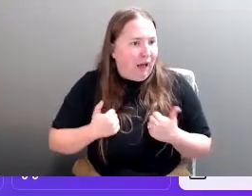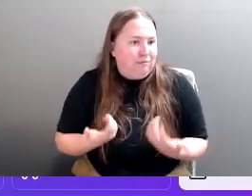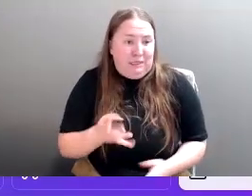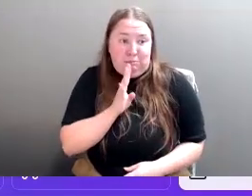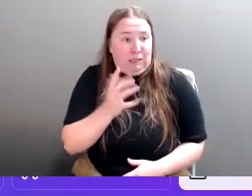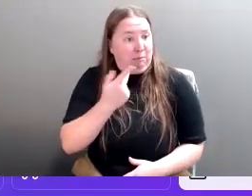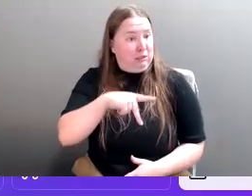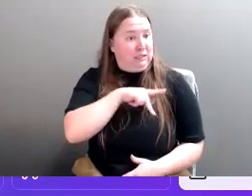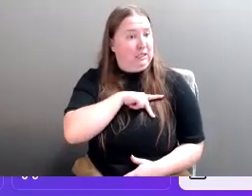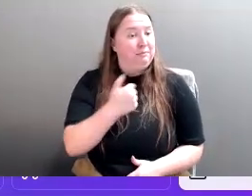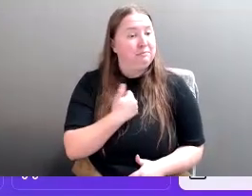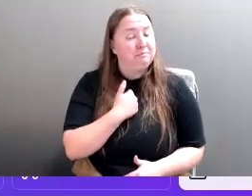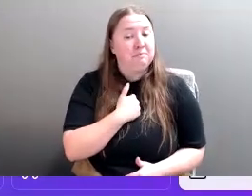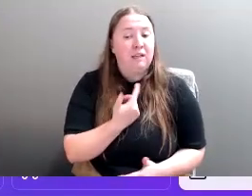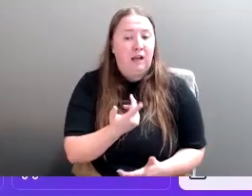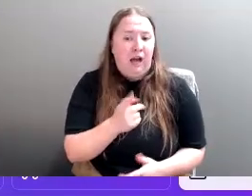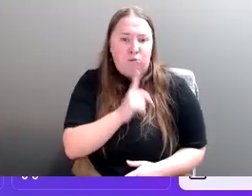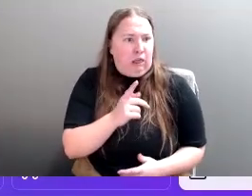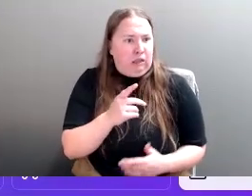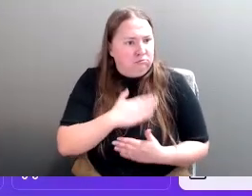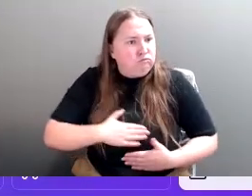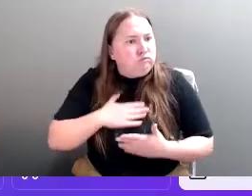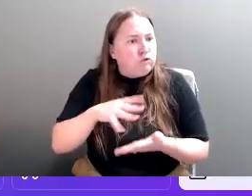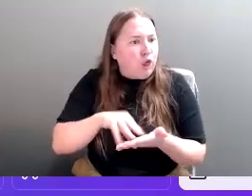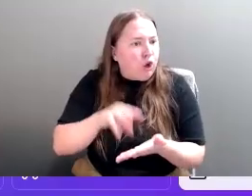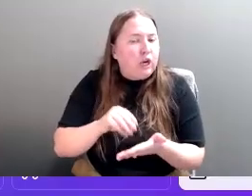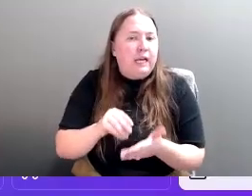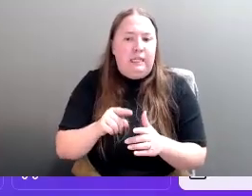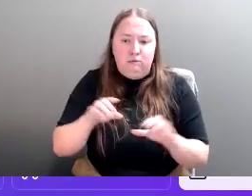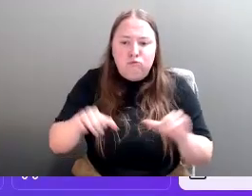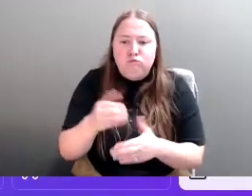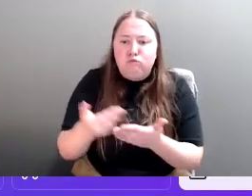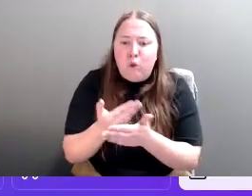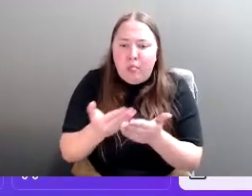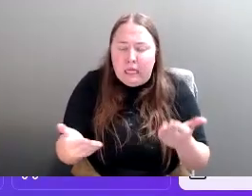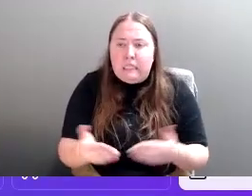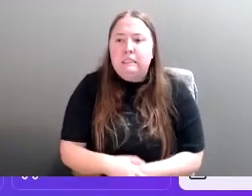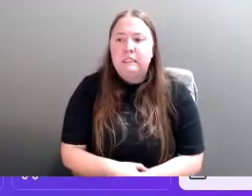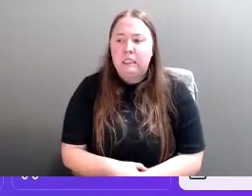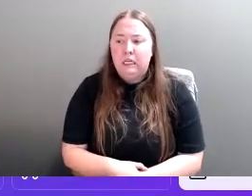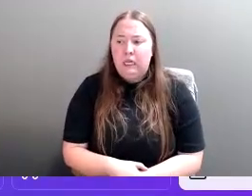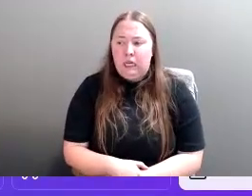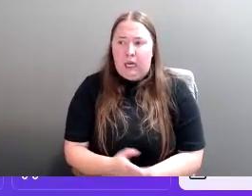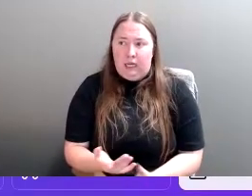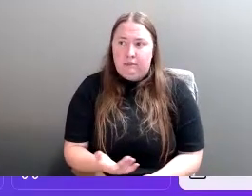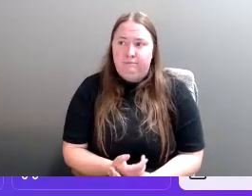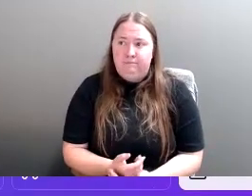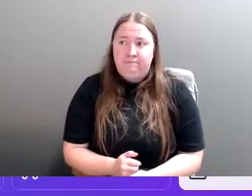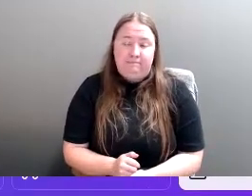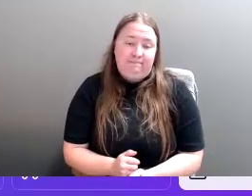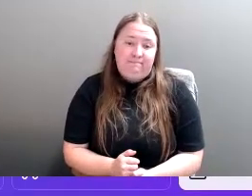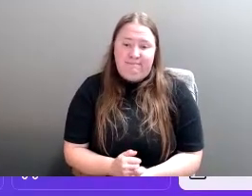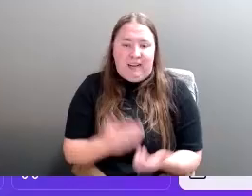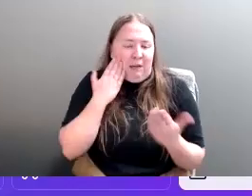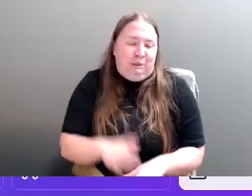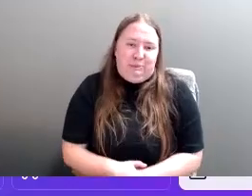for myself. It's like I really enjoy learning and I enjoy doing new things. And it is,